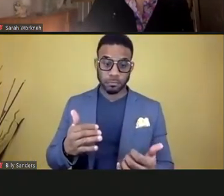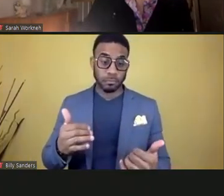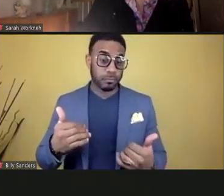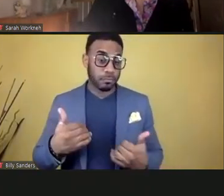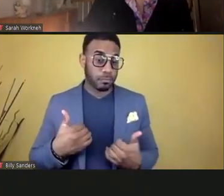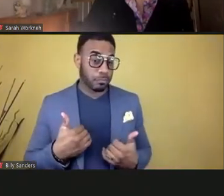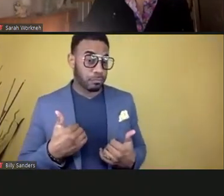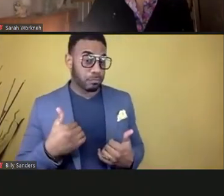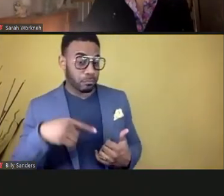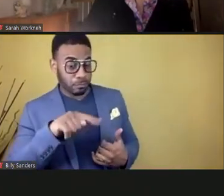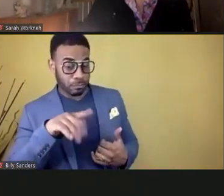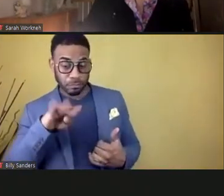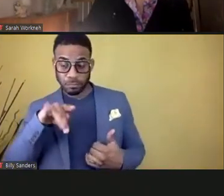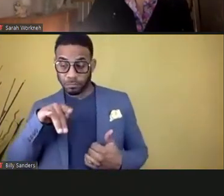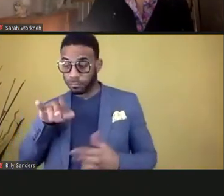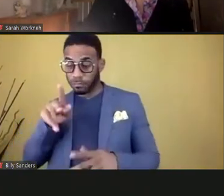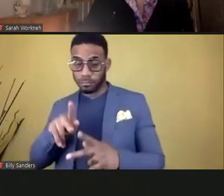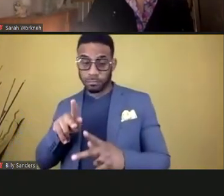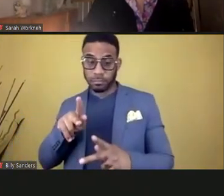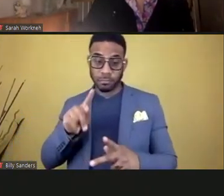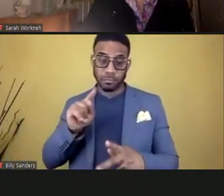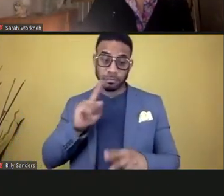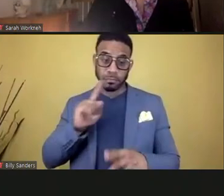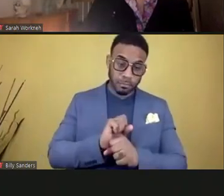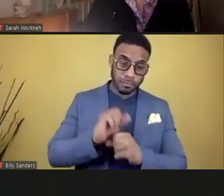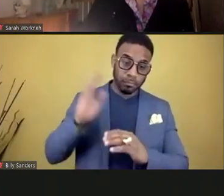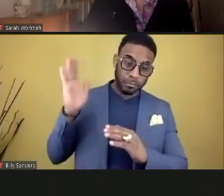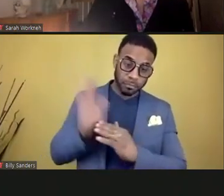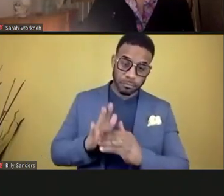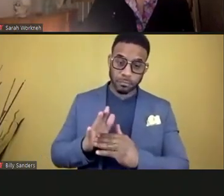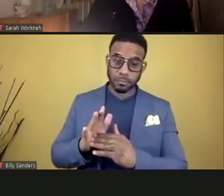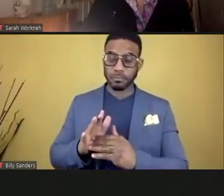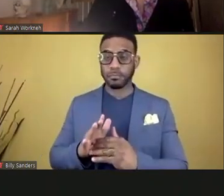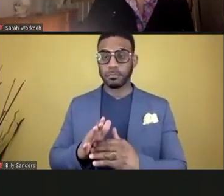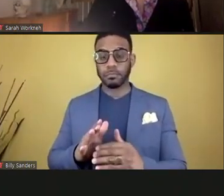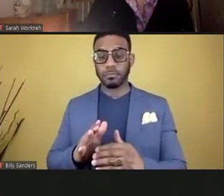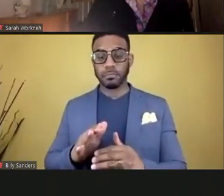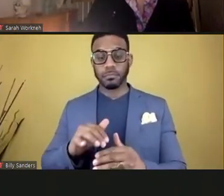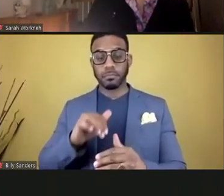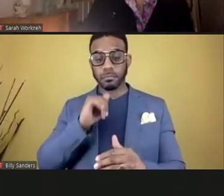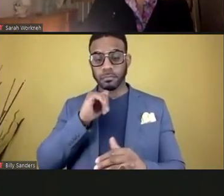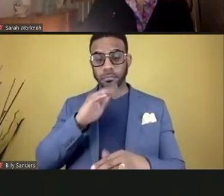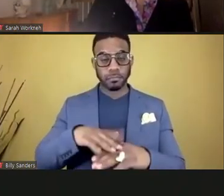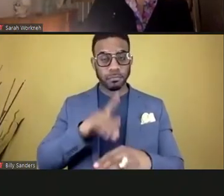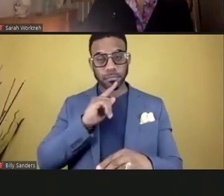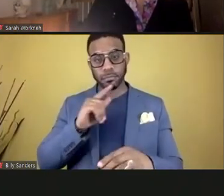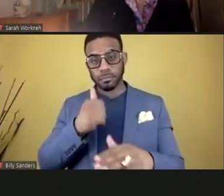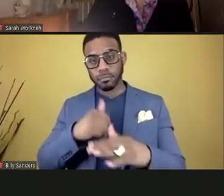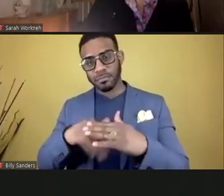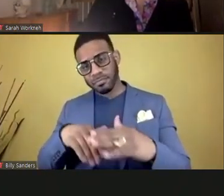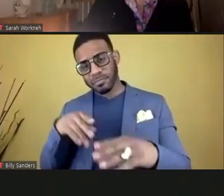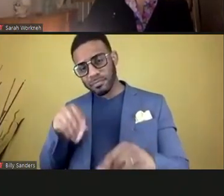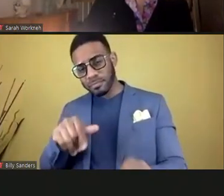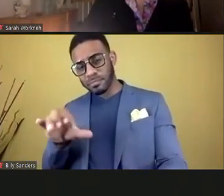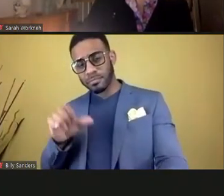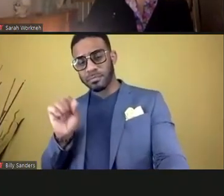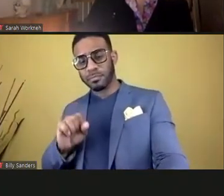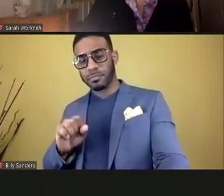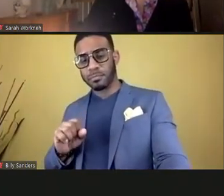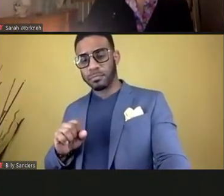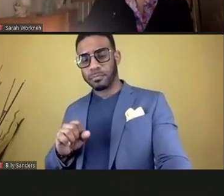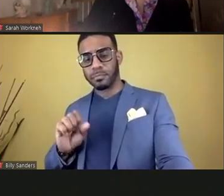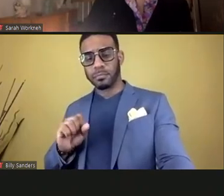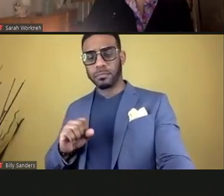having QT BIPOC folks at the actual top, not at the bottom being underpaid and doing the work on